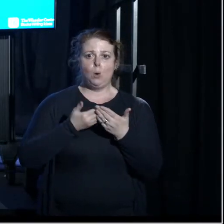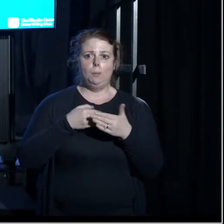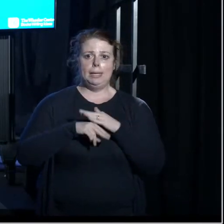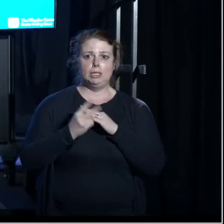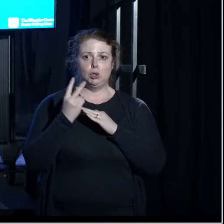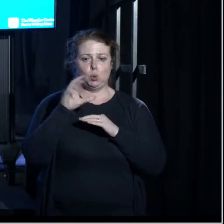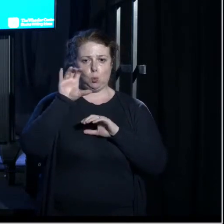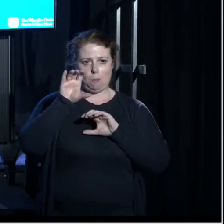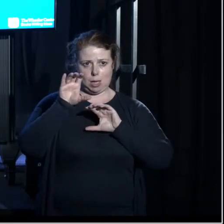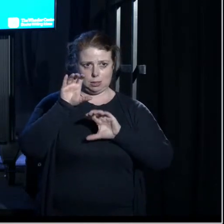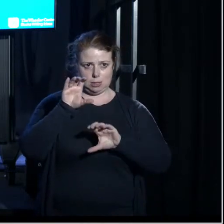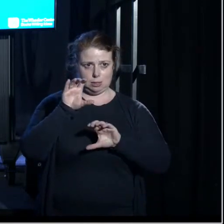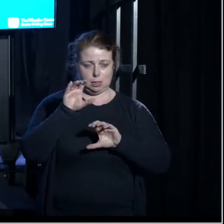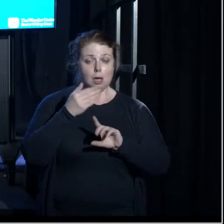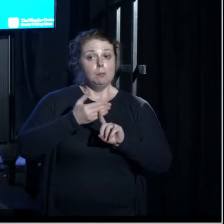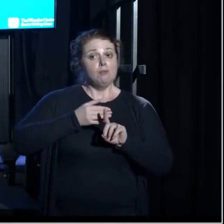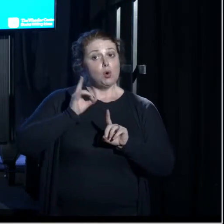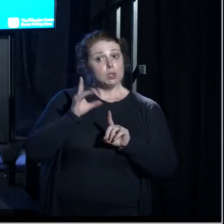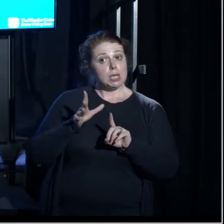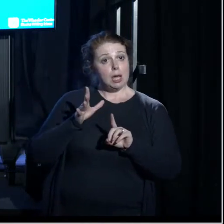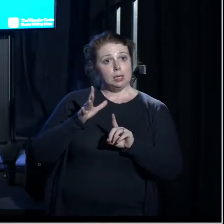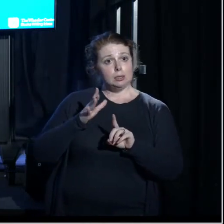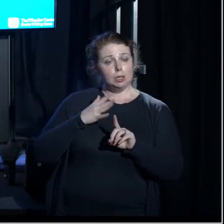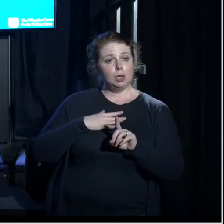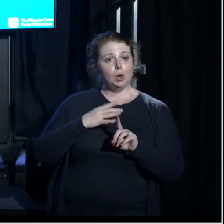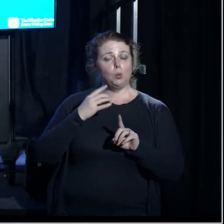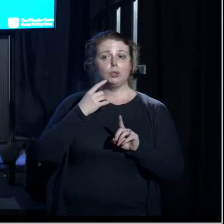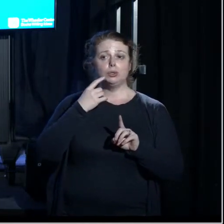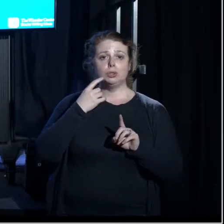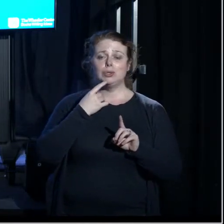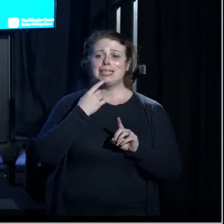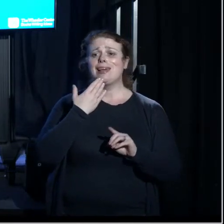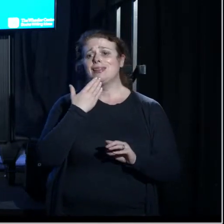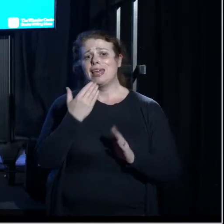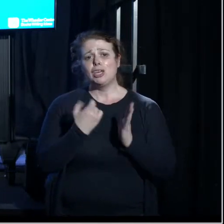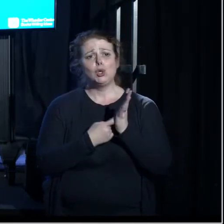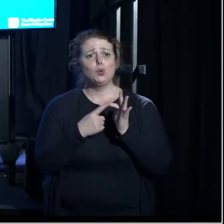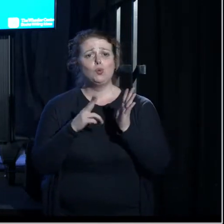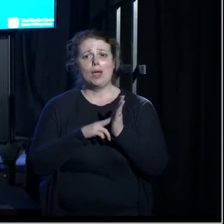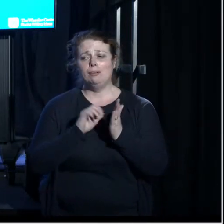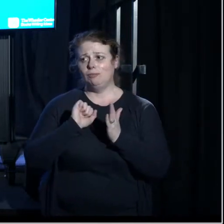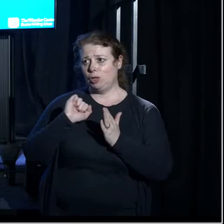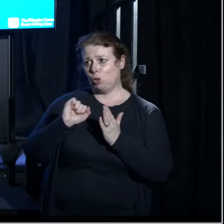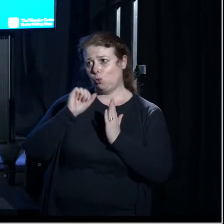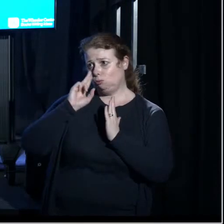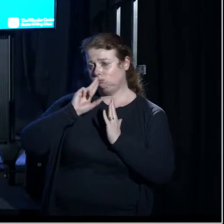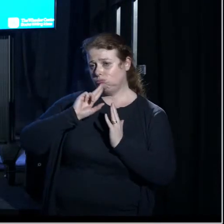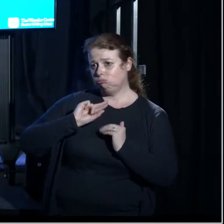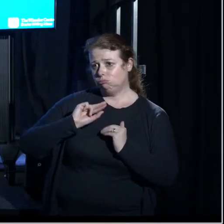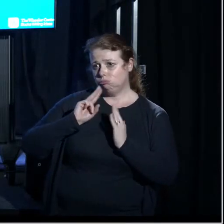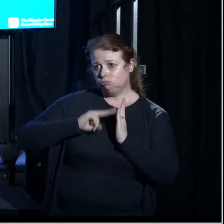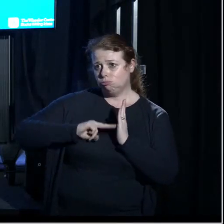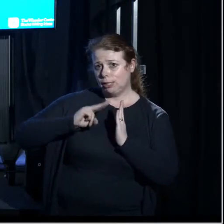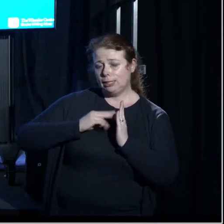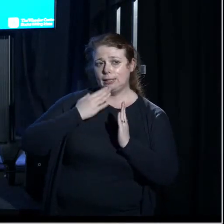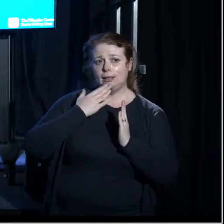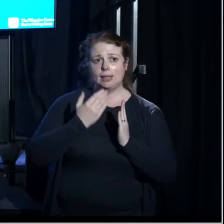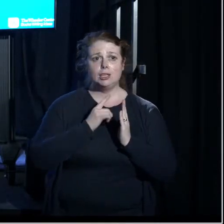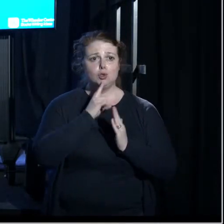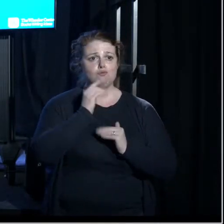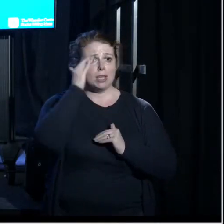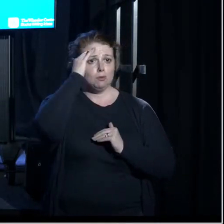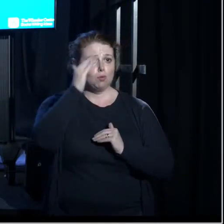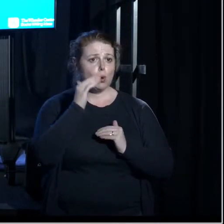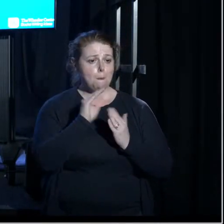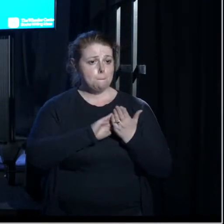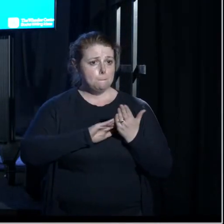parts. Before I start, I do have to say also, firstly, thank you to Ren for your reading. I want to say thank you very much to Red Room Poetry